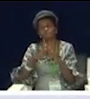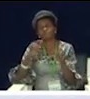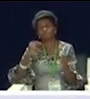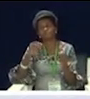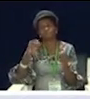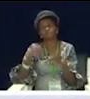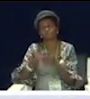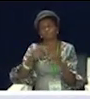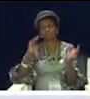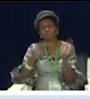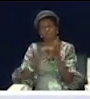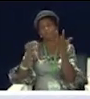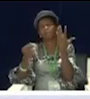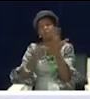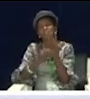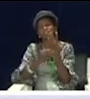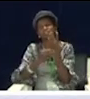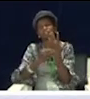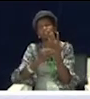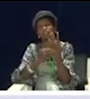In March,